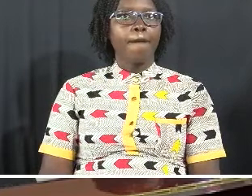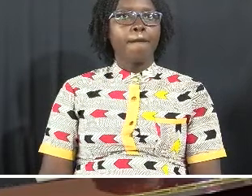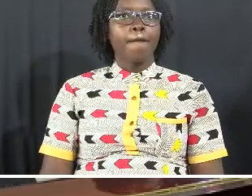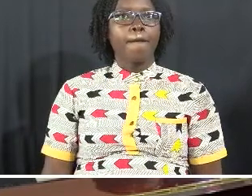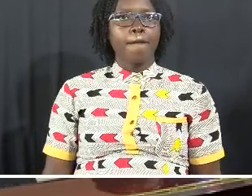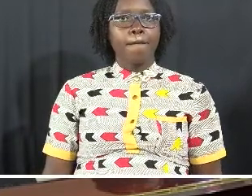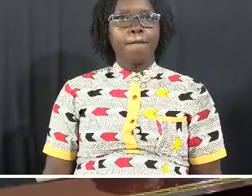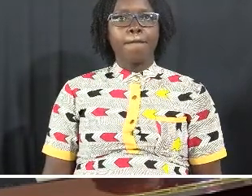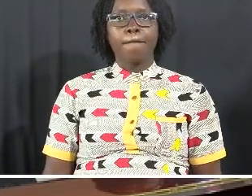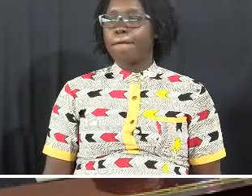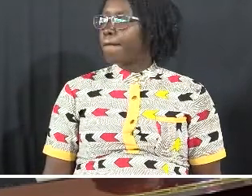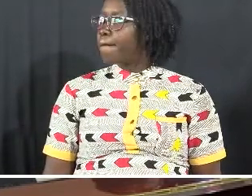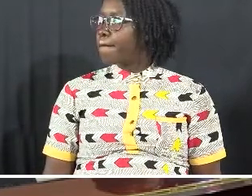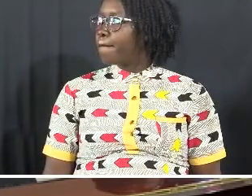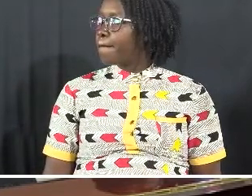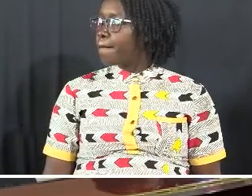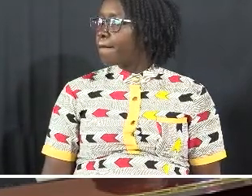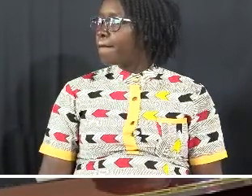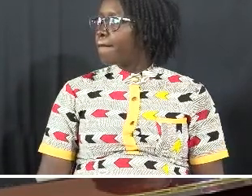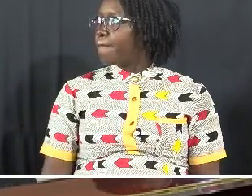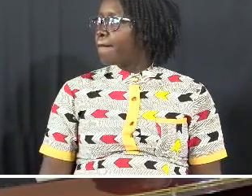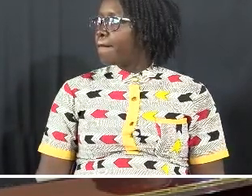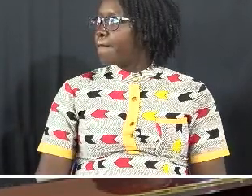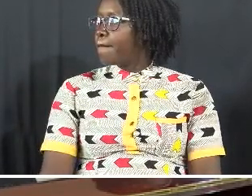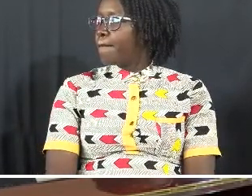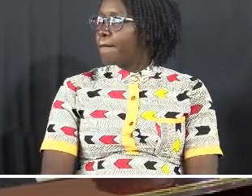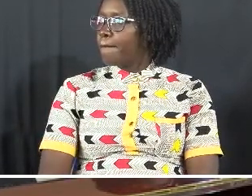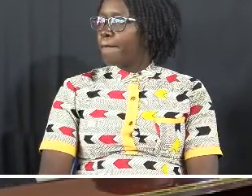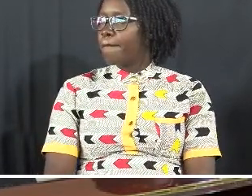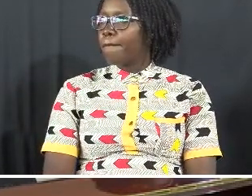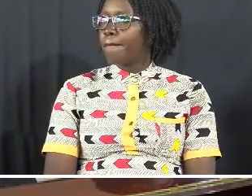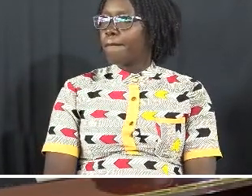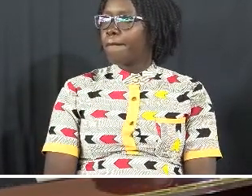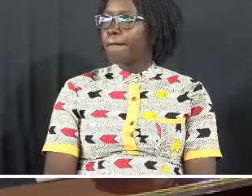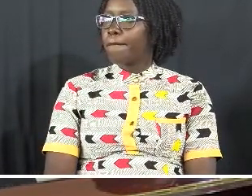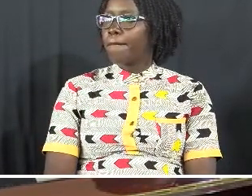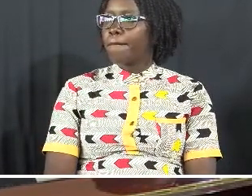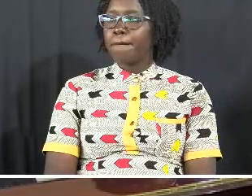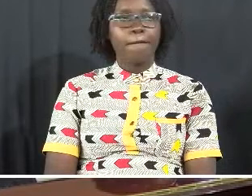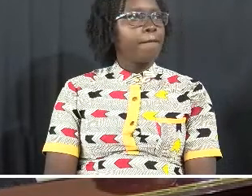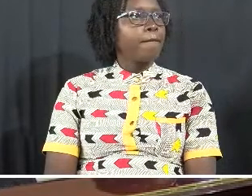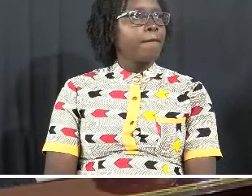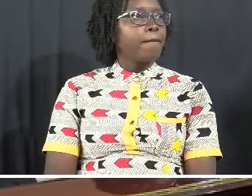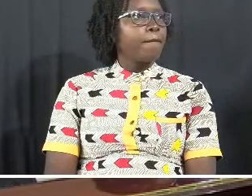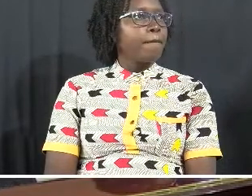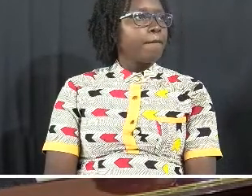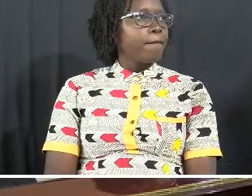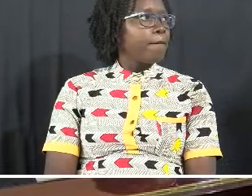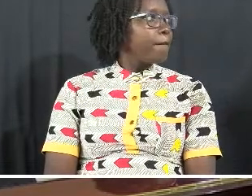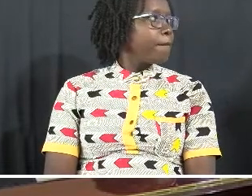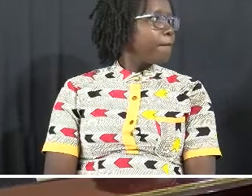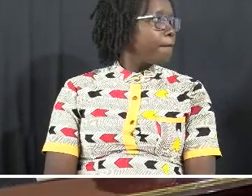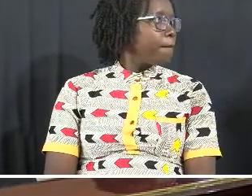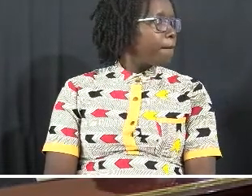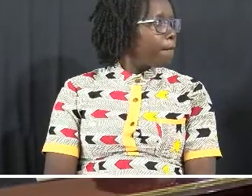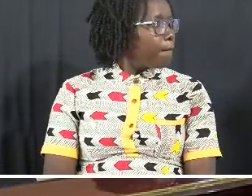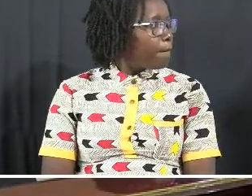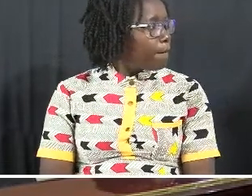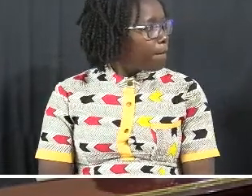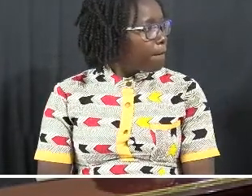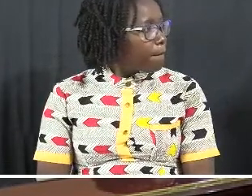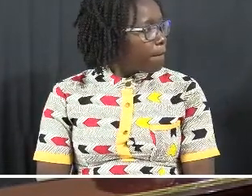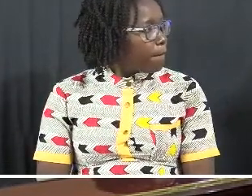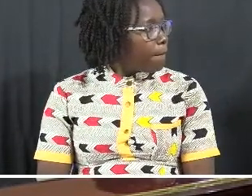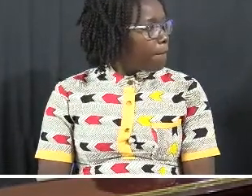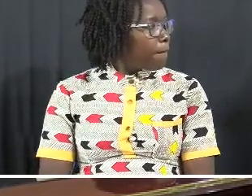stand this side. Just come, please. Try faster. Come faster. The pastor is, where the pastor is standing already. If you are